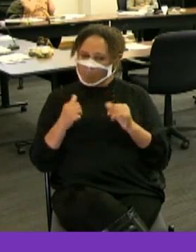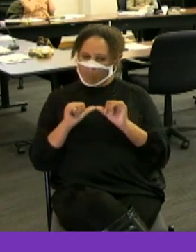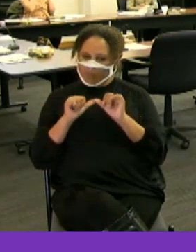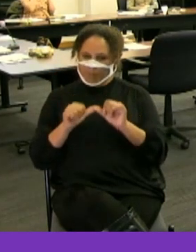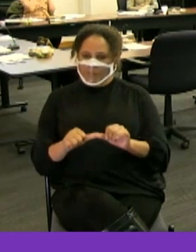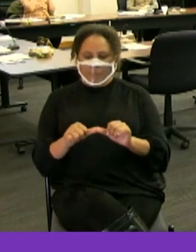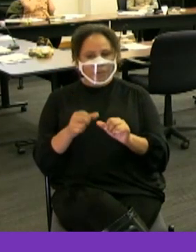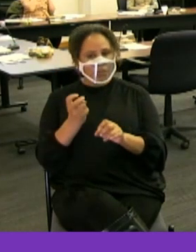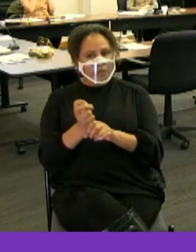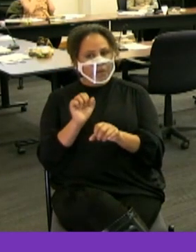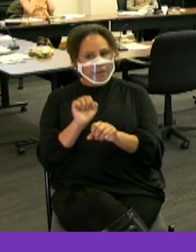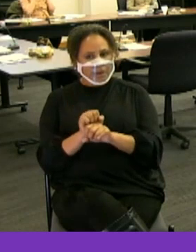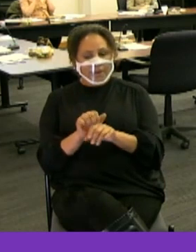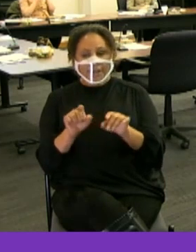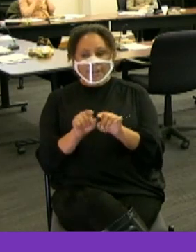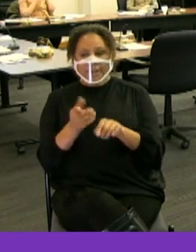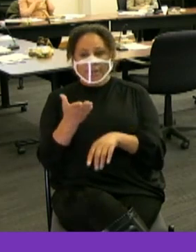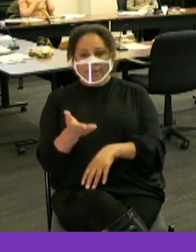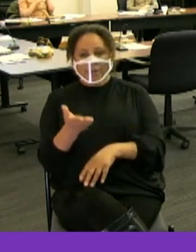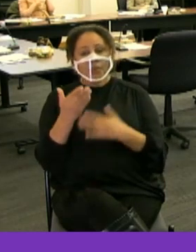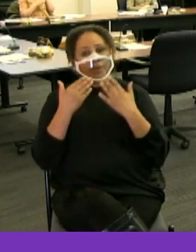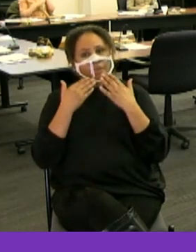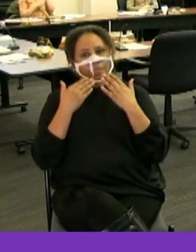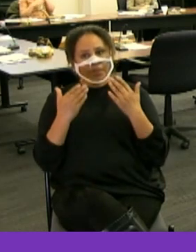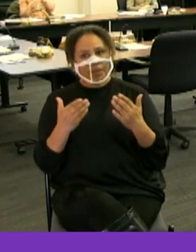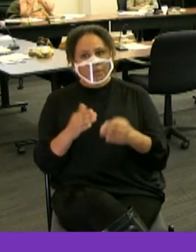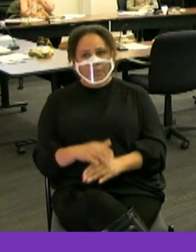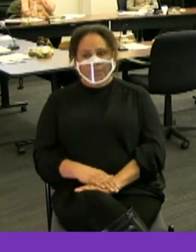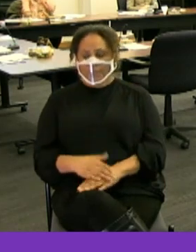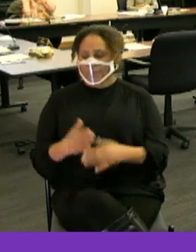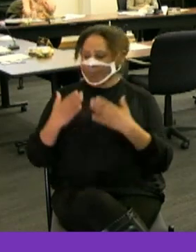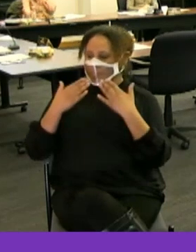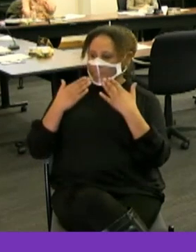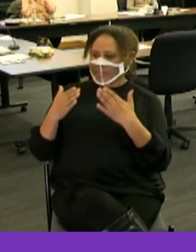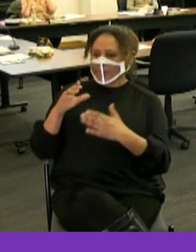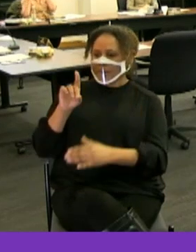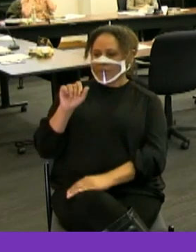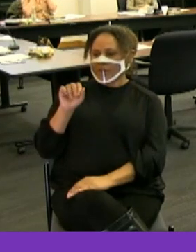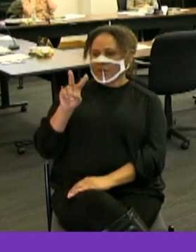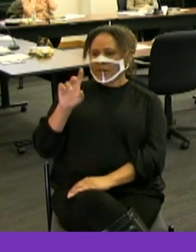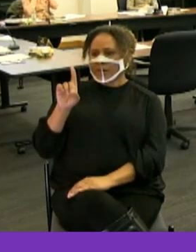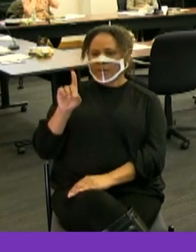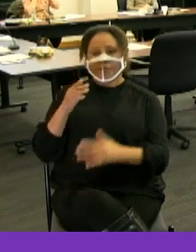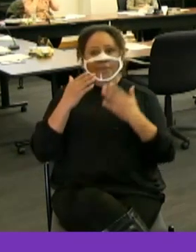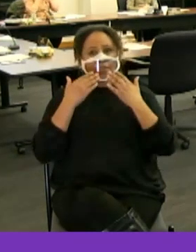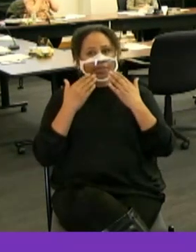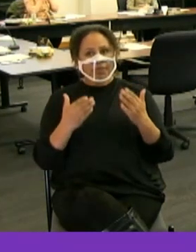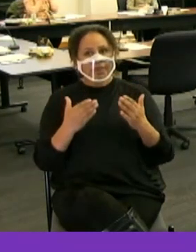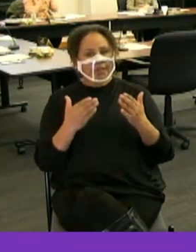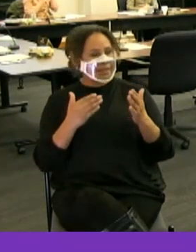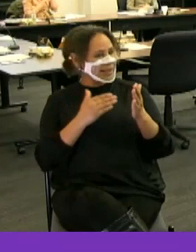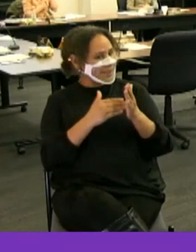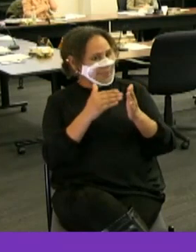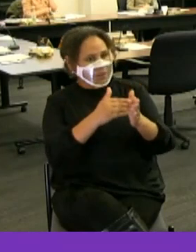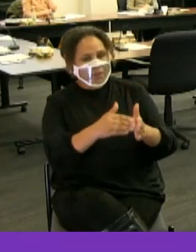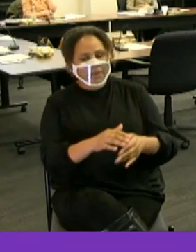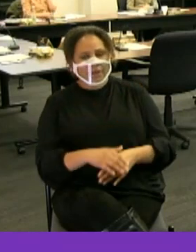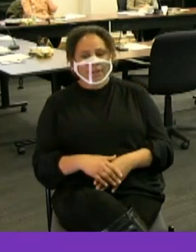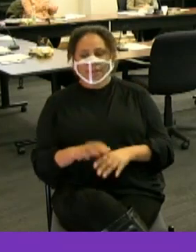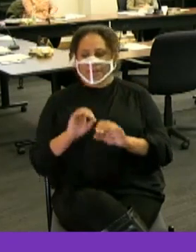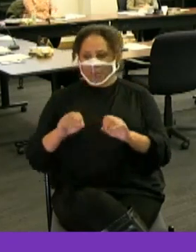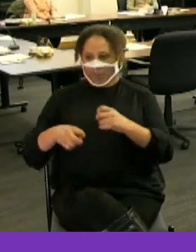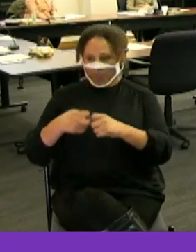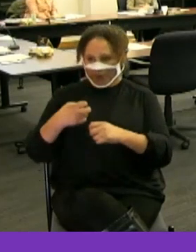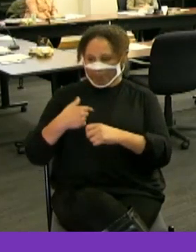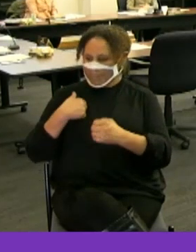of your hard work. Thank you. Thank you. Thank you, David. David, thanks a million. No problem.